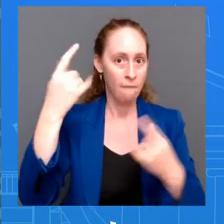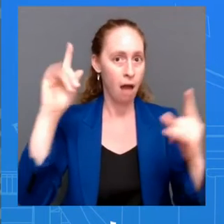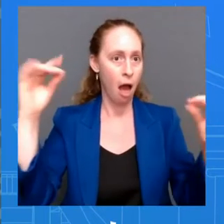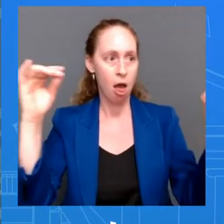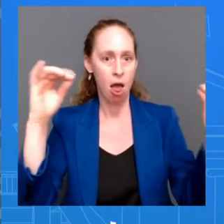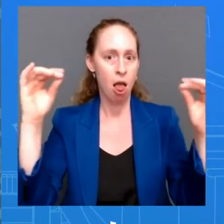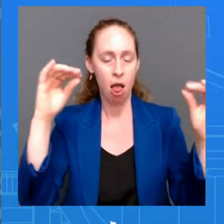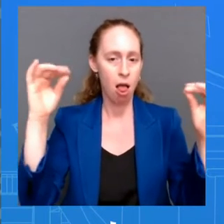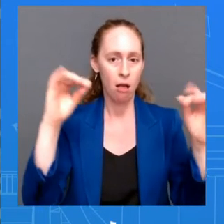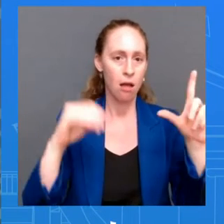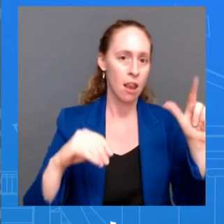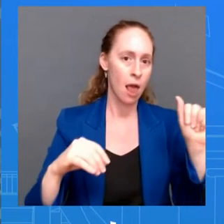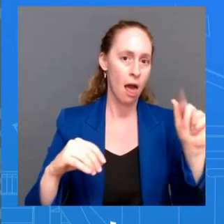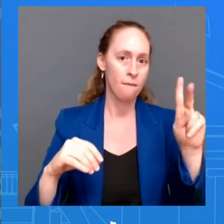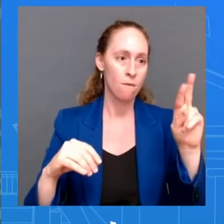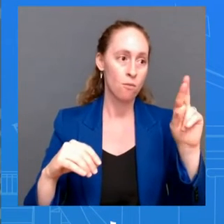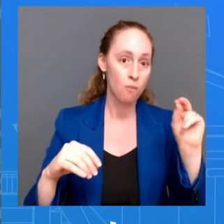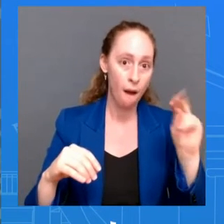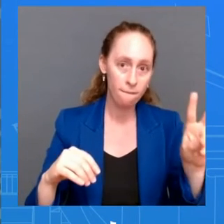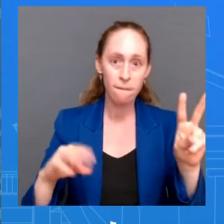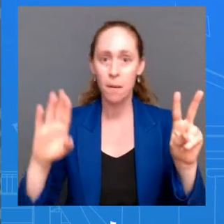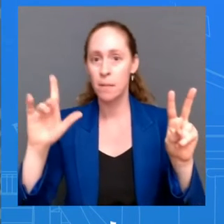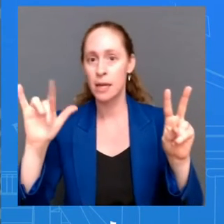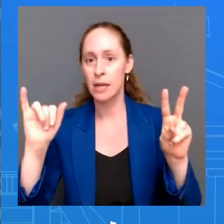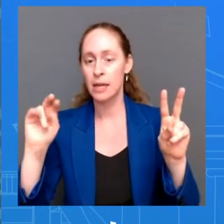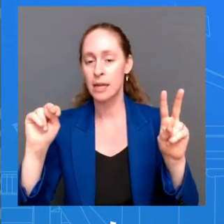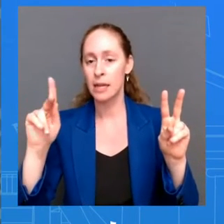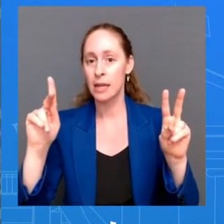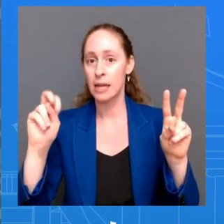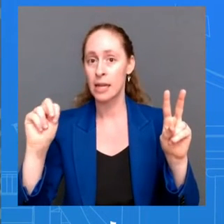made clear that this is a priority for him. And